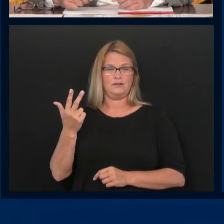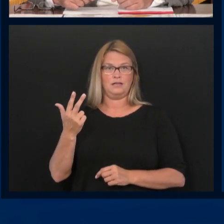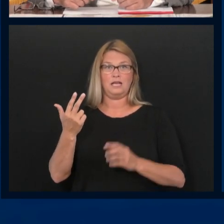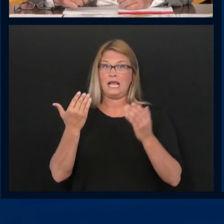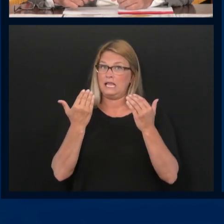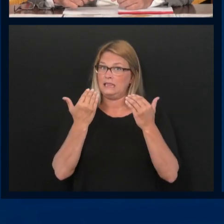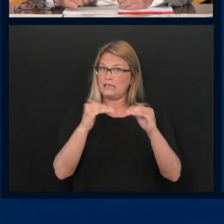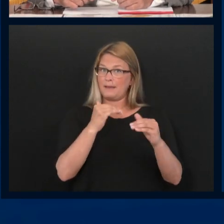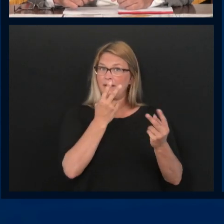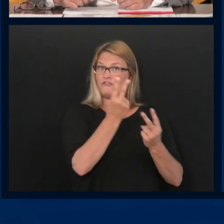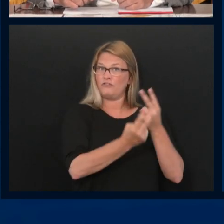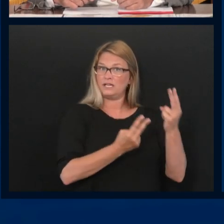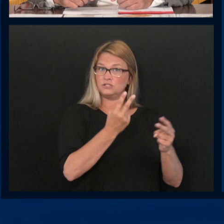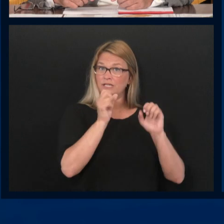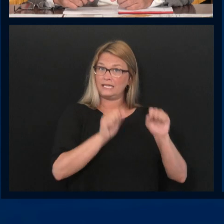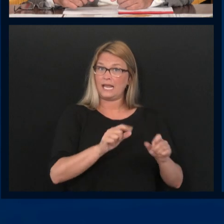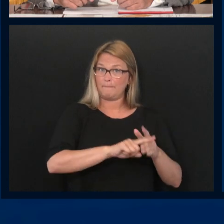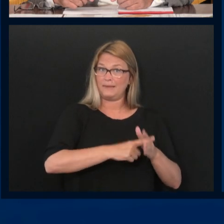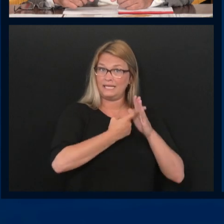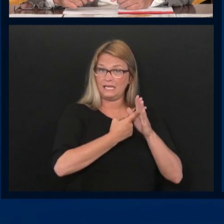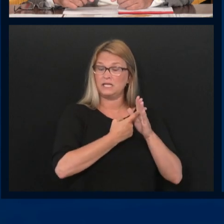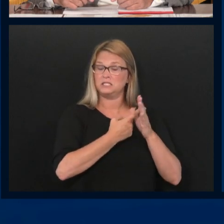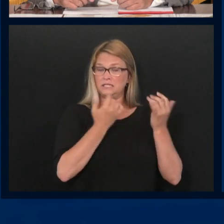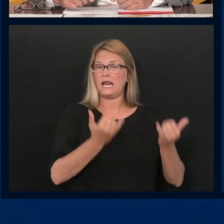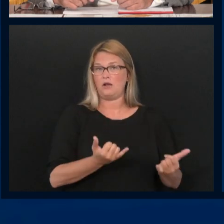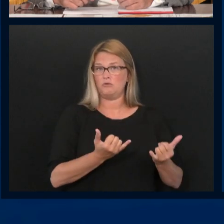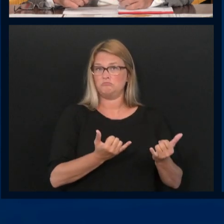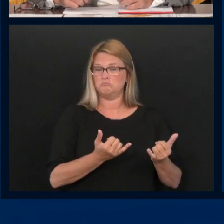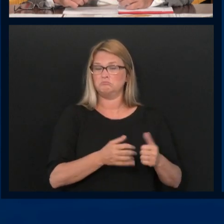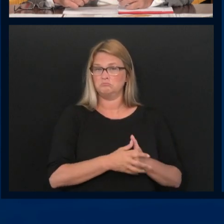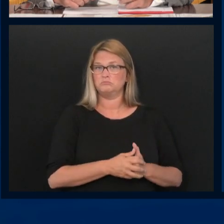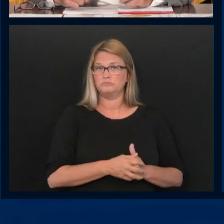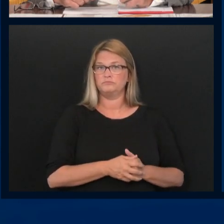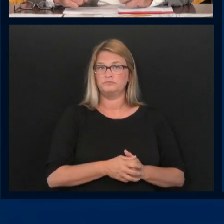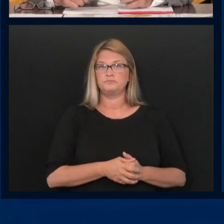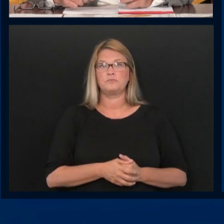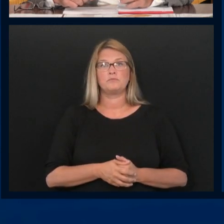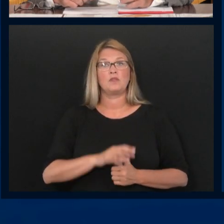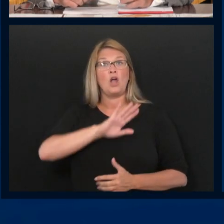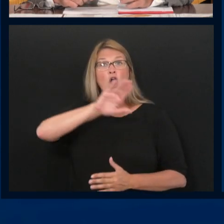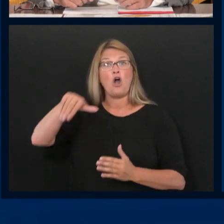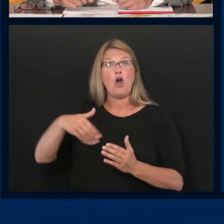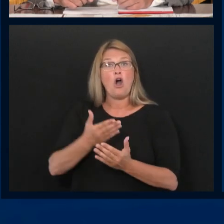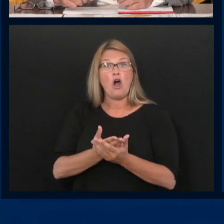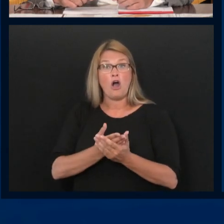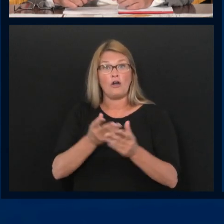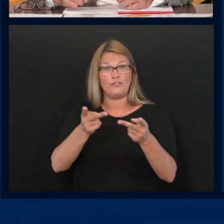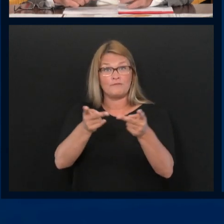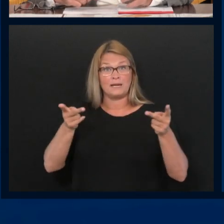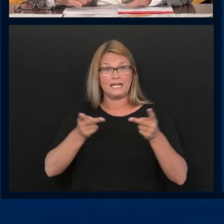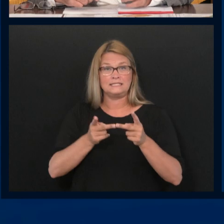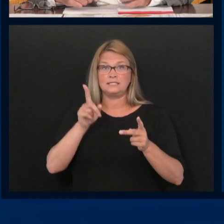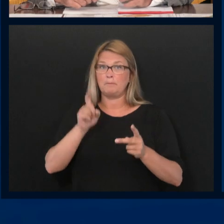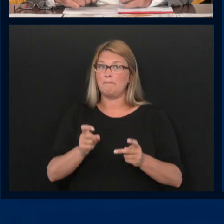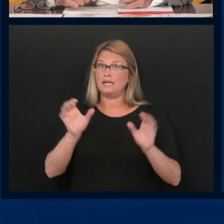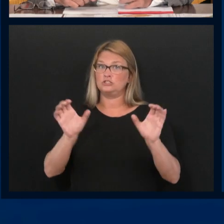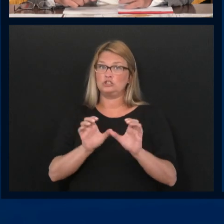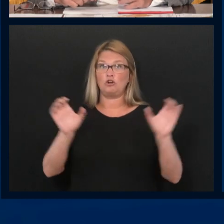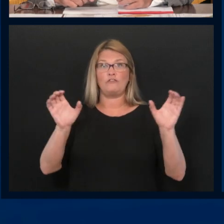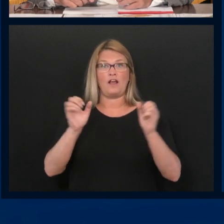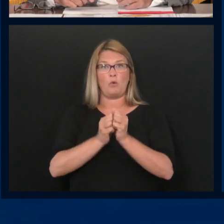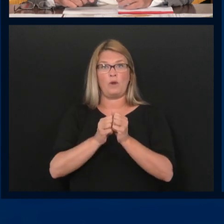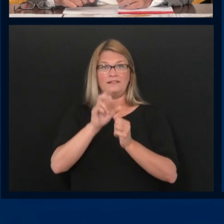limited visitation can begin immediately. And all these facilities must certify to the DHA through